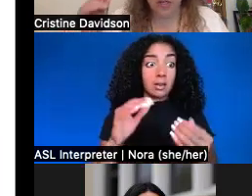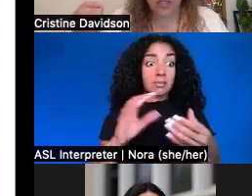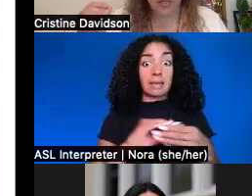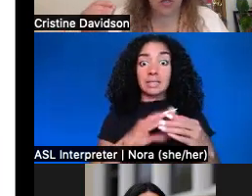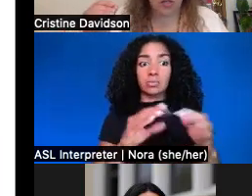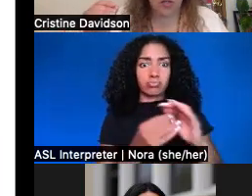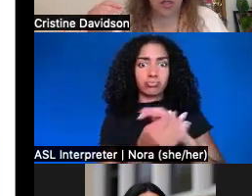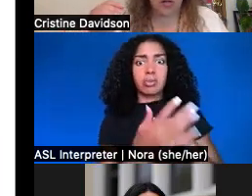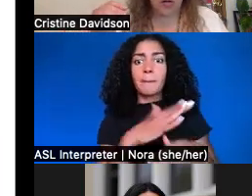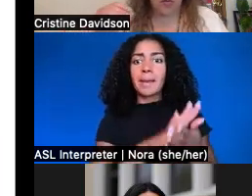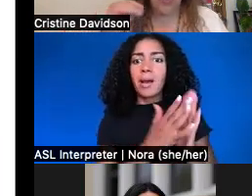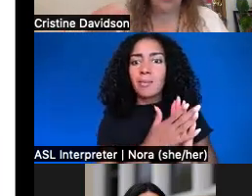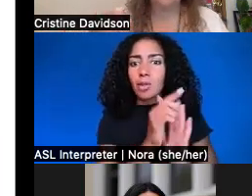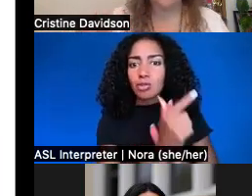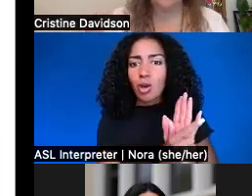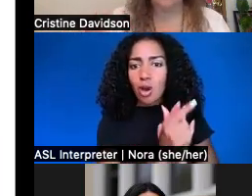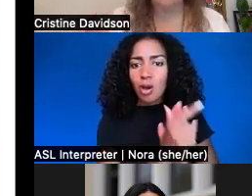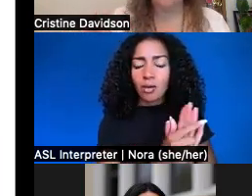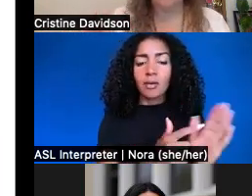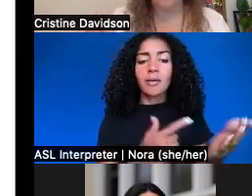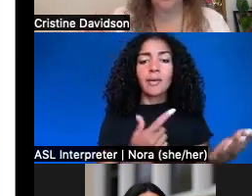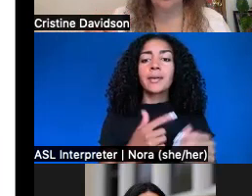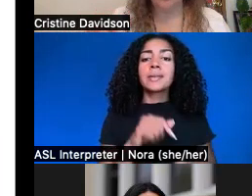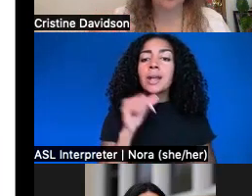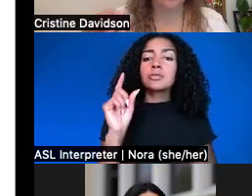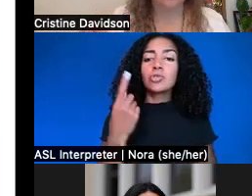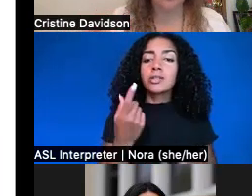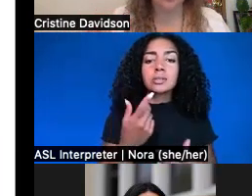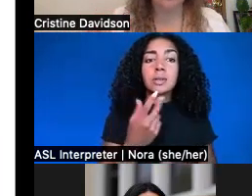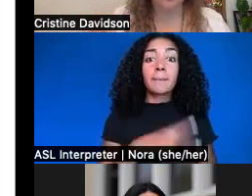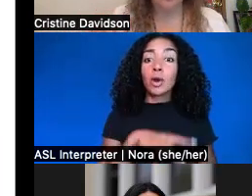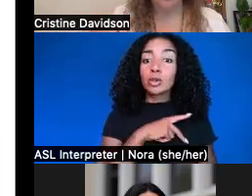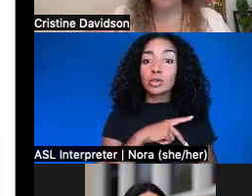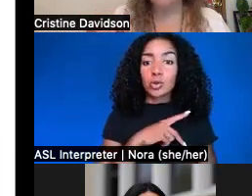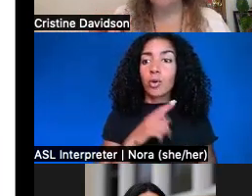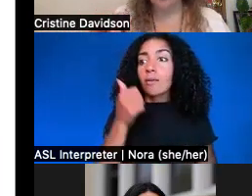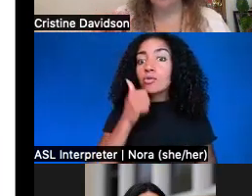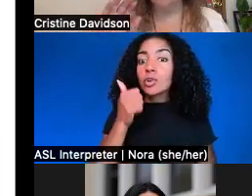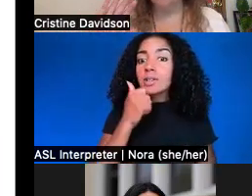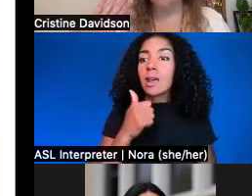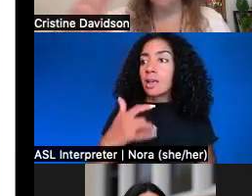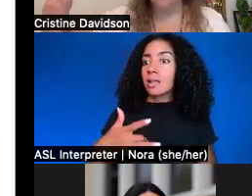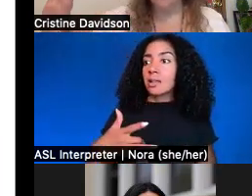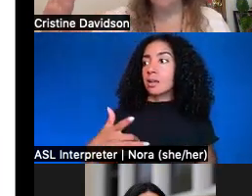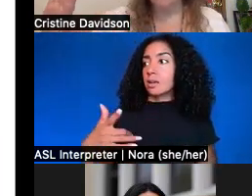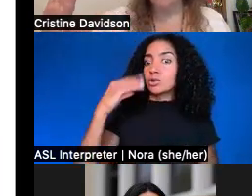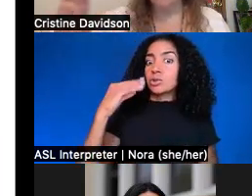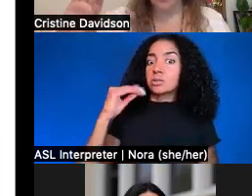there personal, real-time persecution and